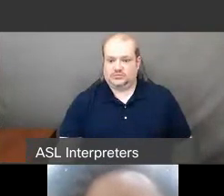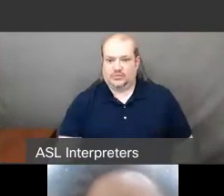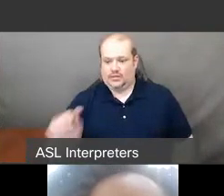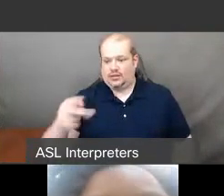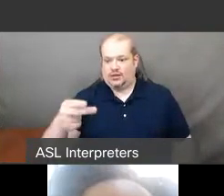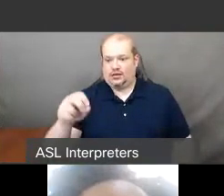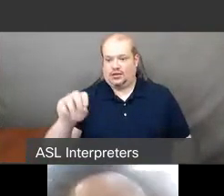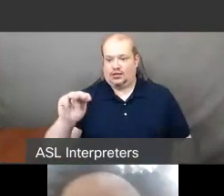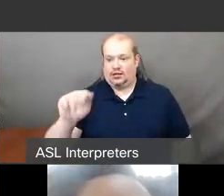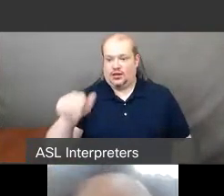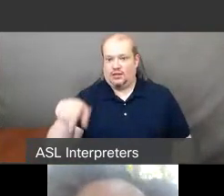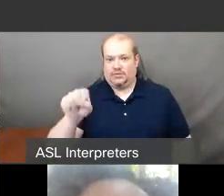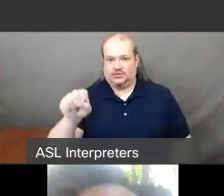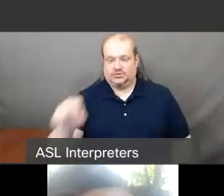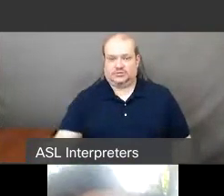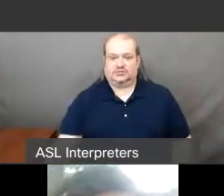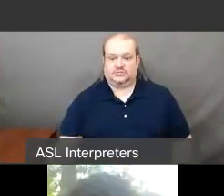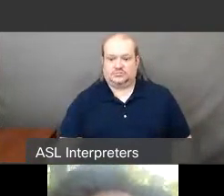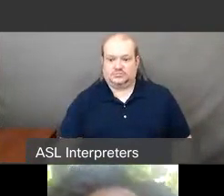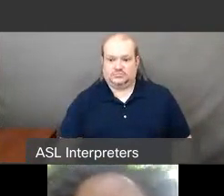Thomas.